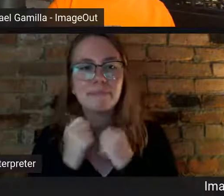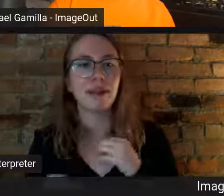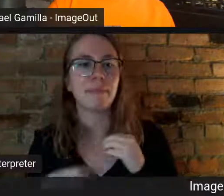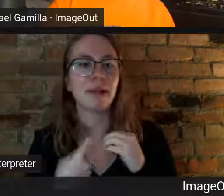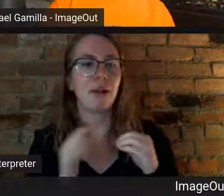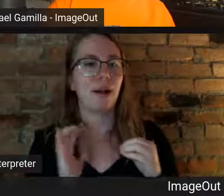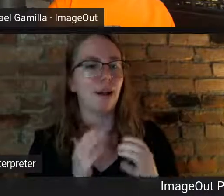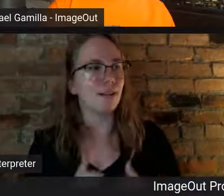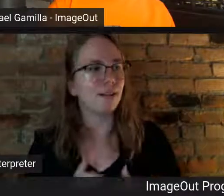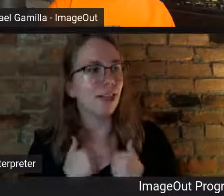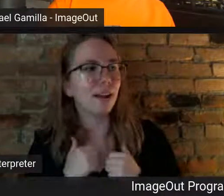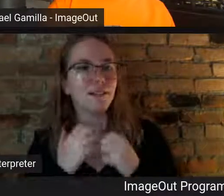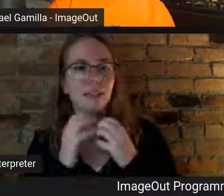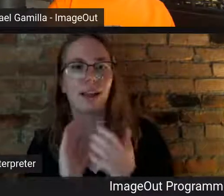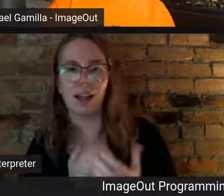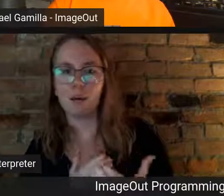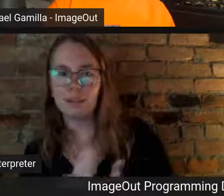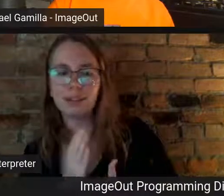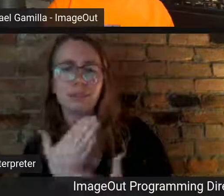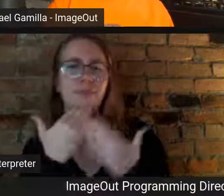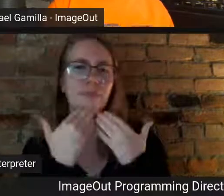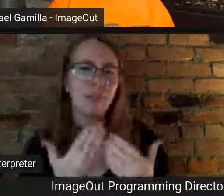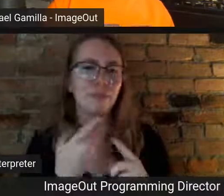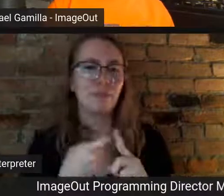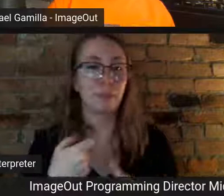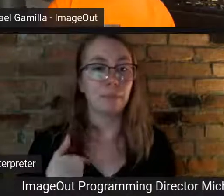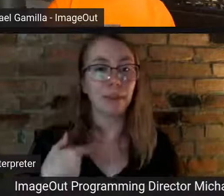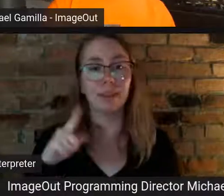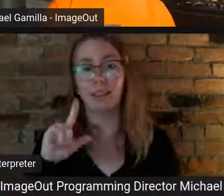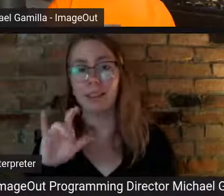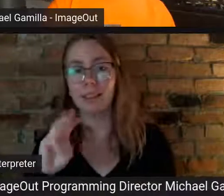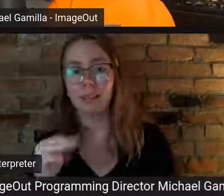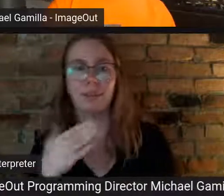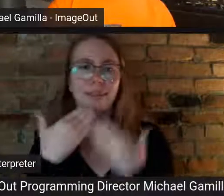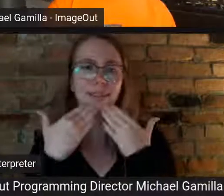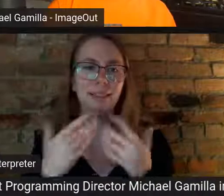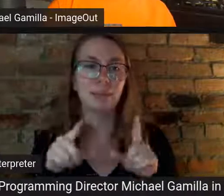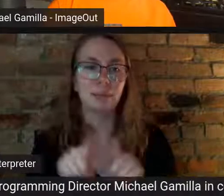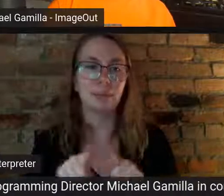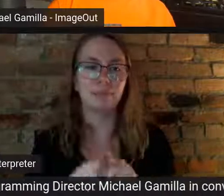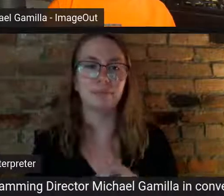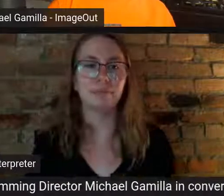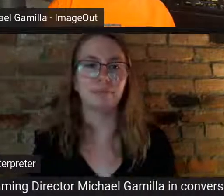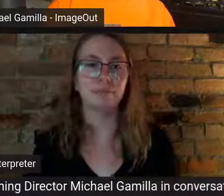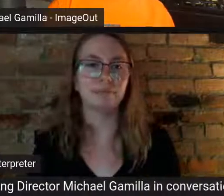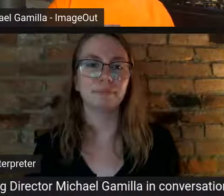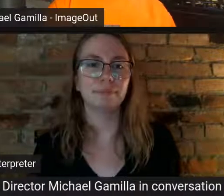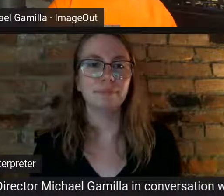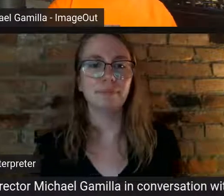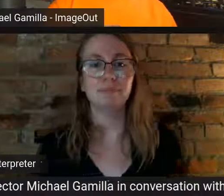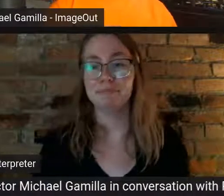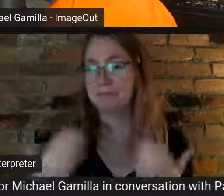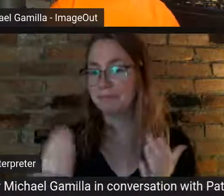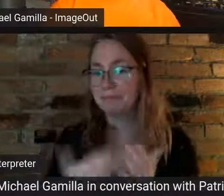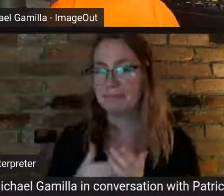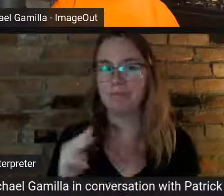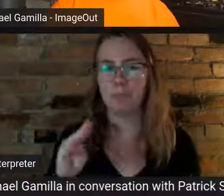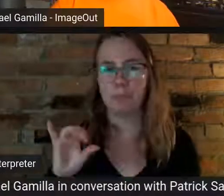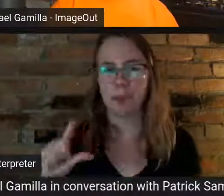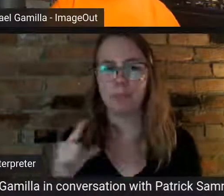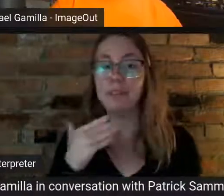much from me and Liam, and thank you so much from them as well. Well, again, thanks for being with